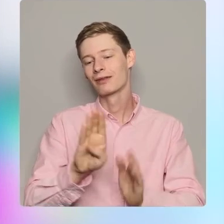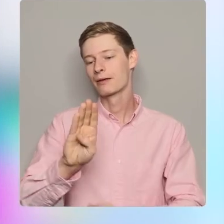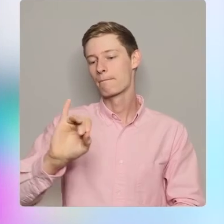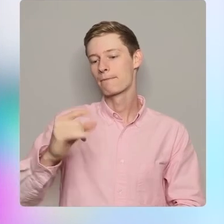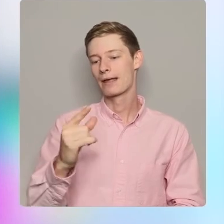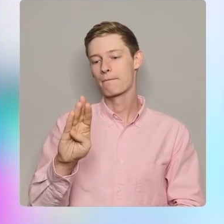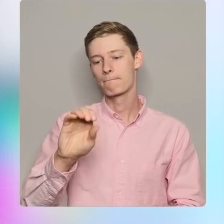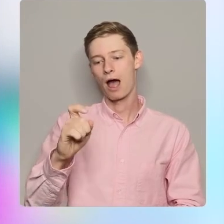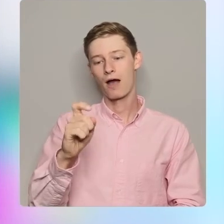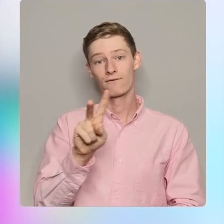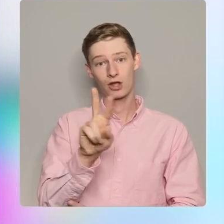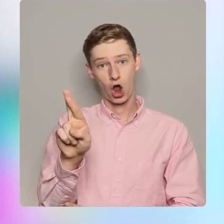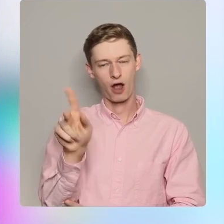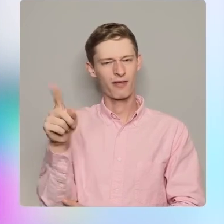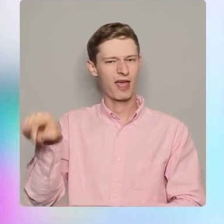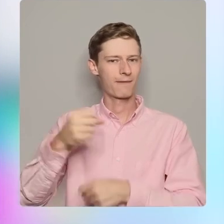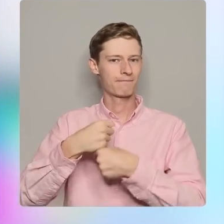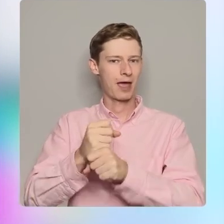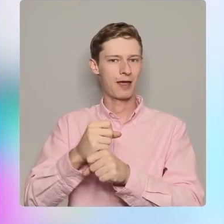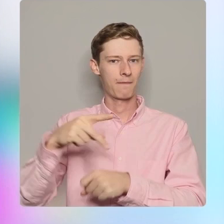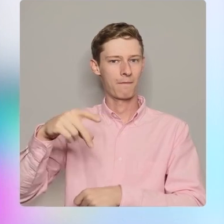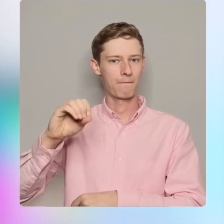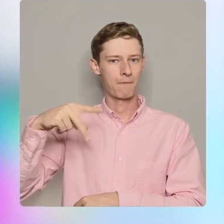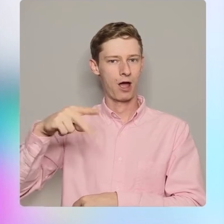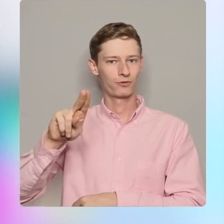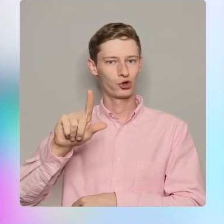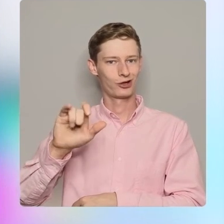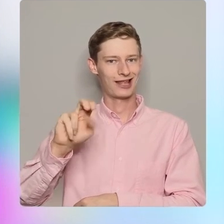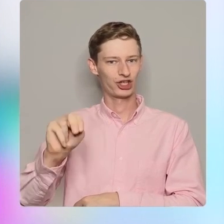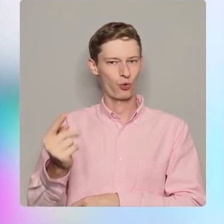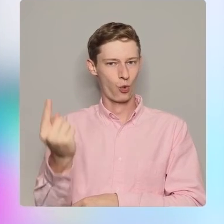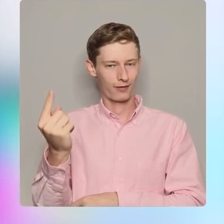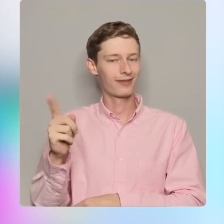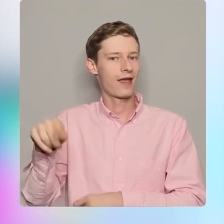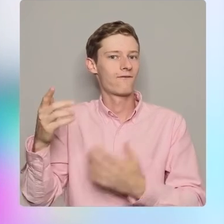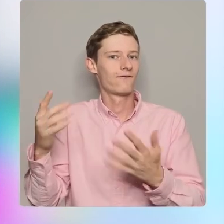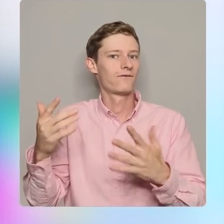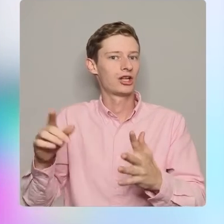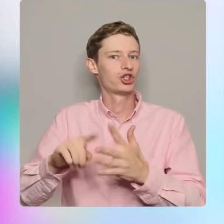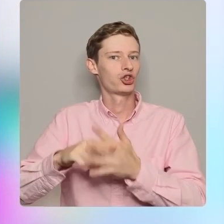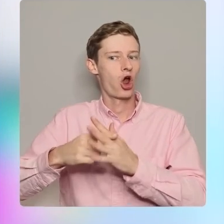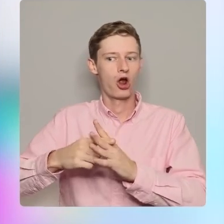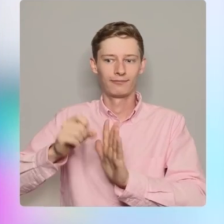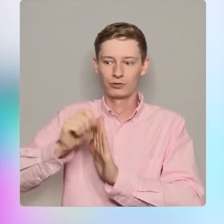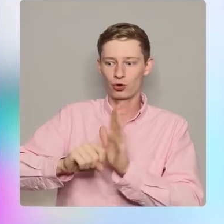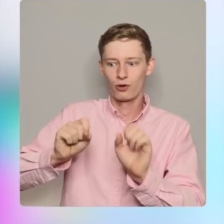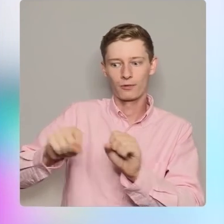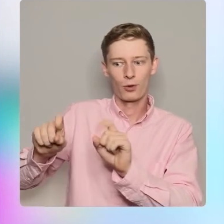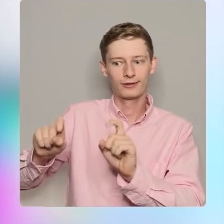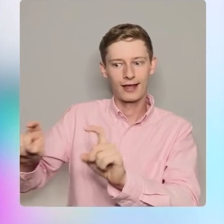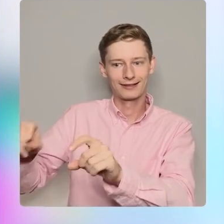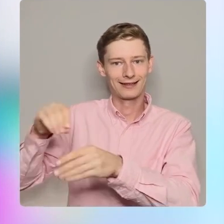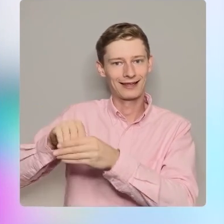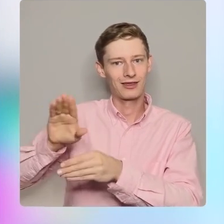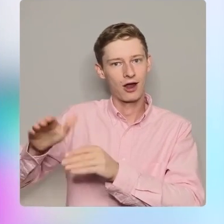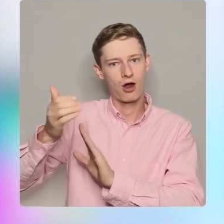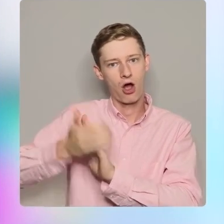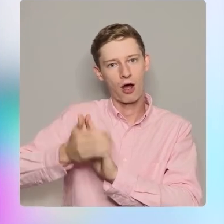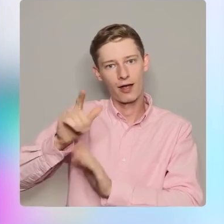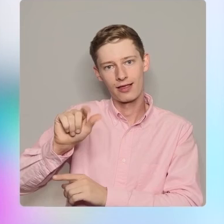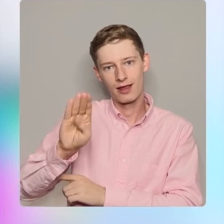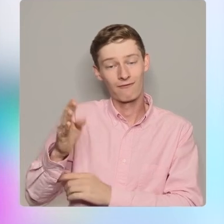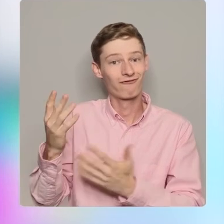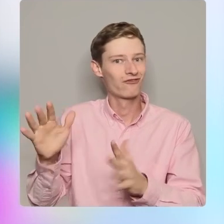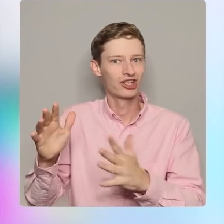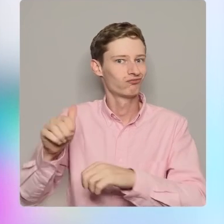single test device or a rack of 100, the goal is to save you time and money. Here's a